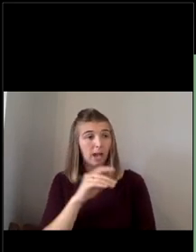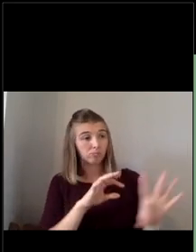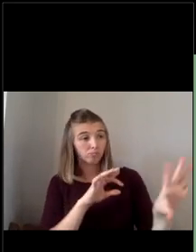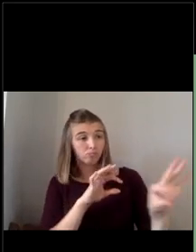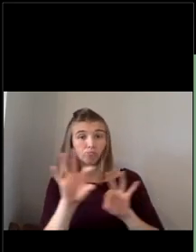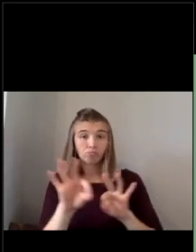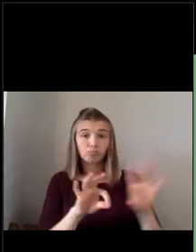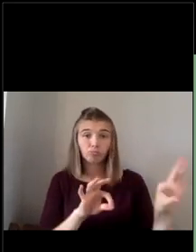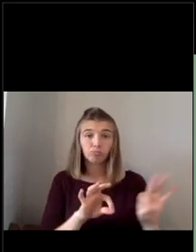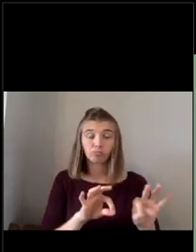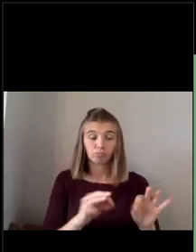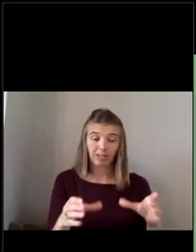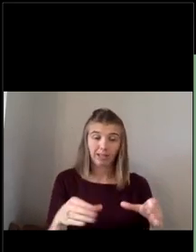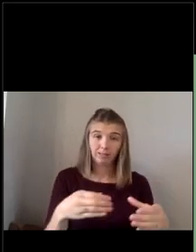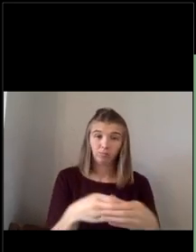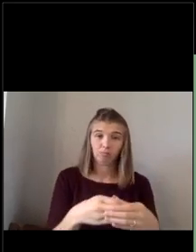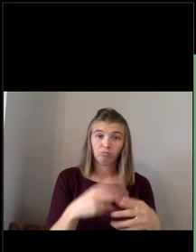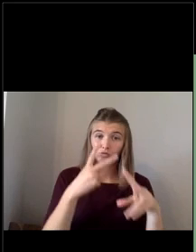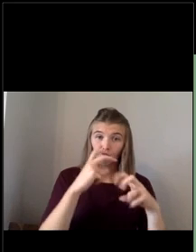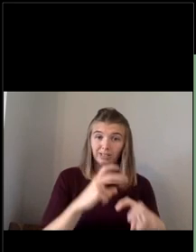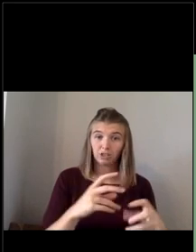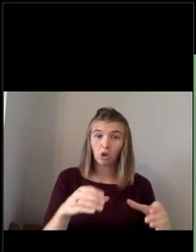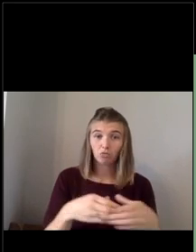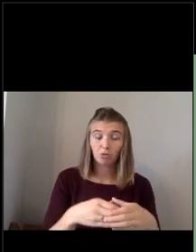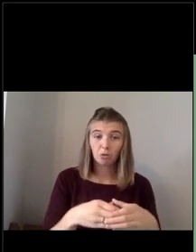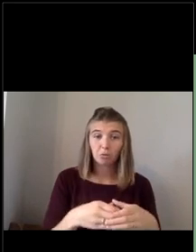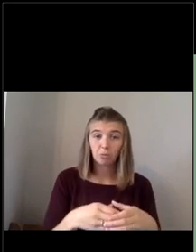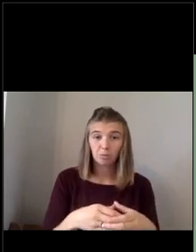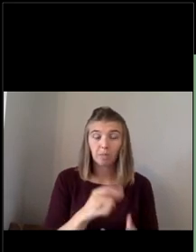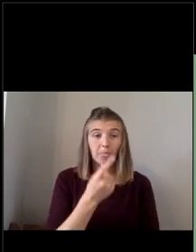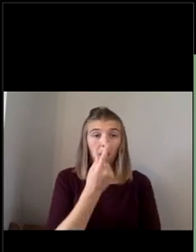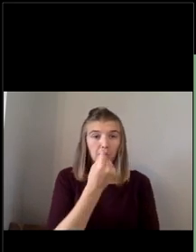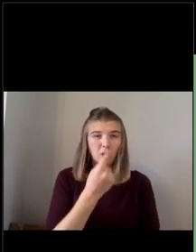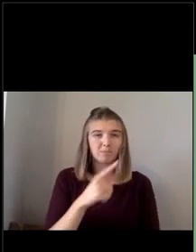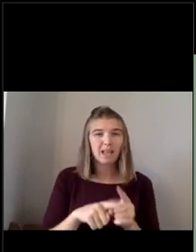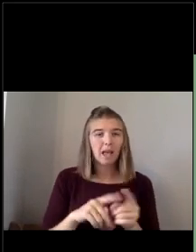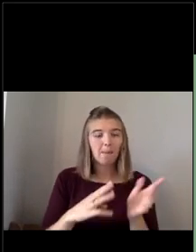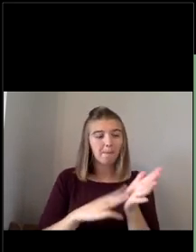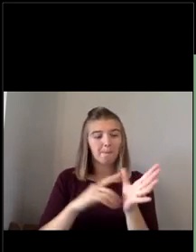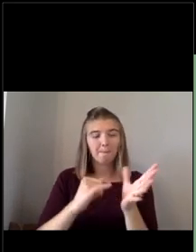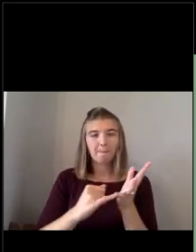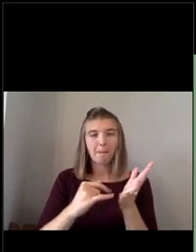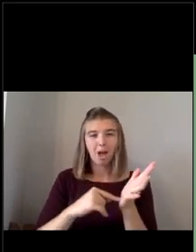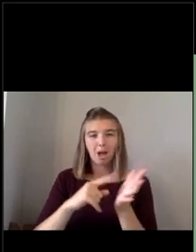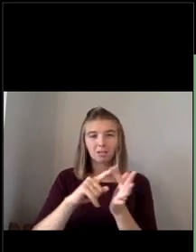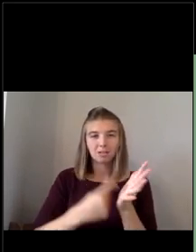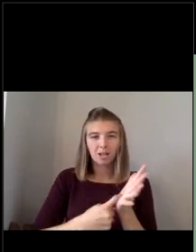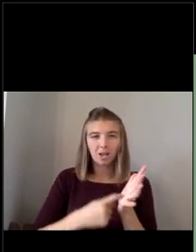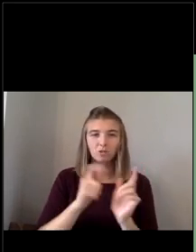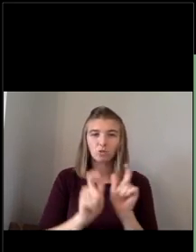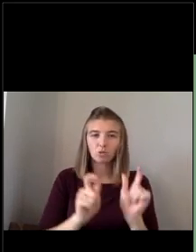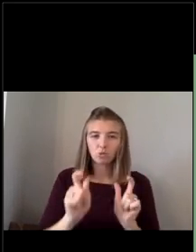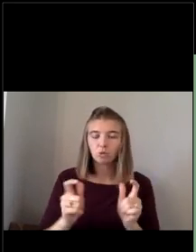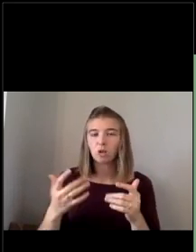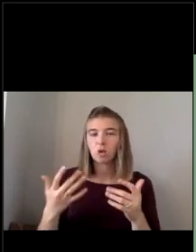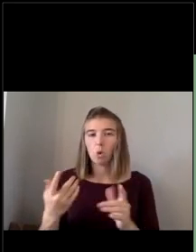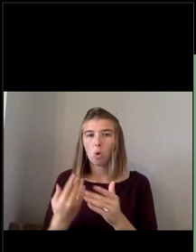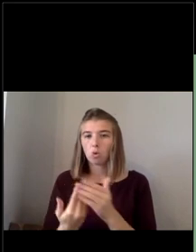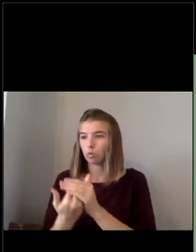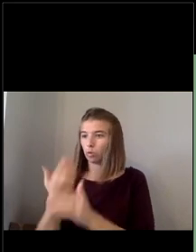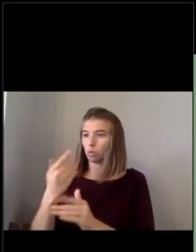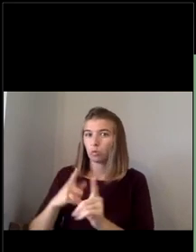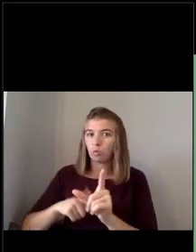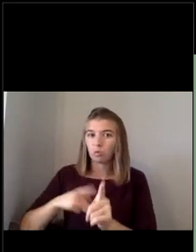students, for example. Some also supervise research master students as well, and they can be invited to sit on these groups as